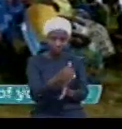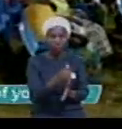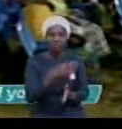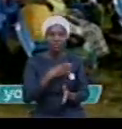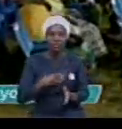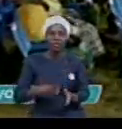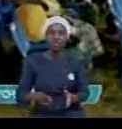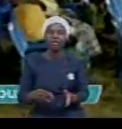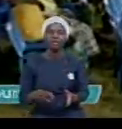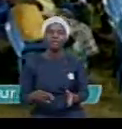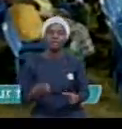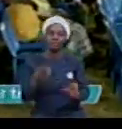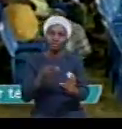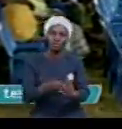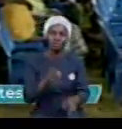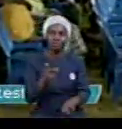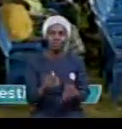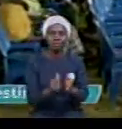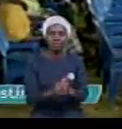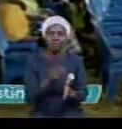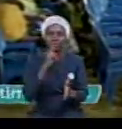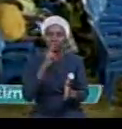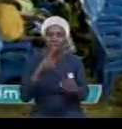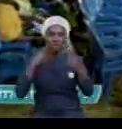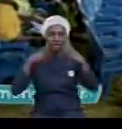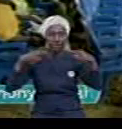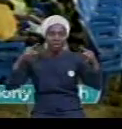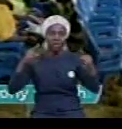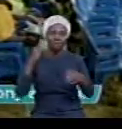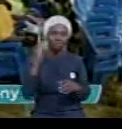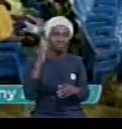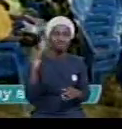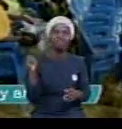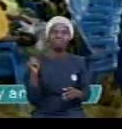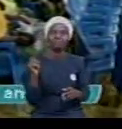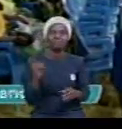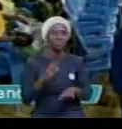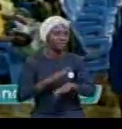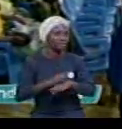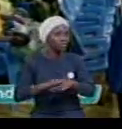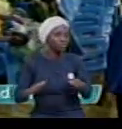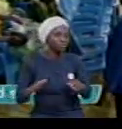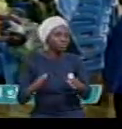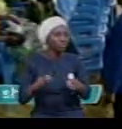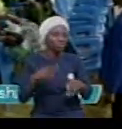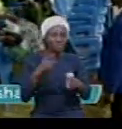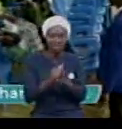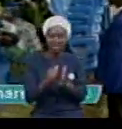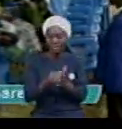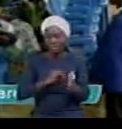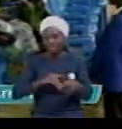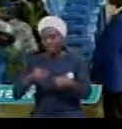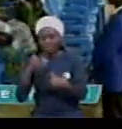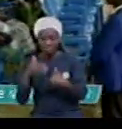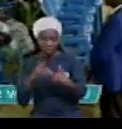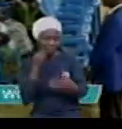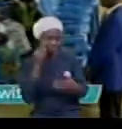testimonies. Don't ever think, hey, I want to go and check it. I want to go and check it for 2-3 days. Share your testimony.